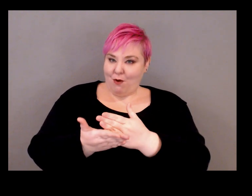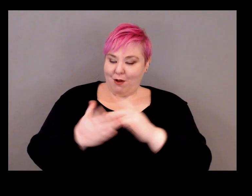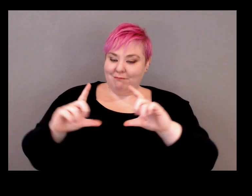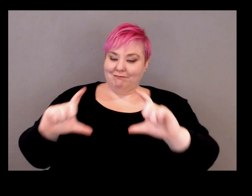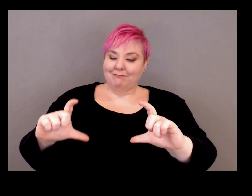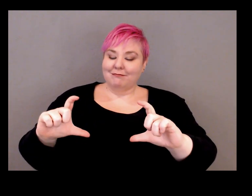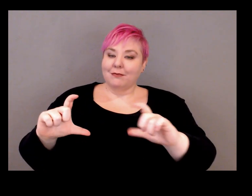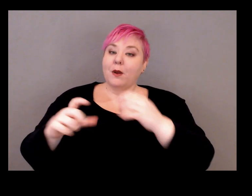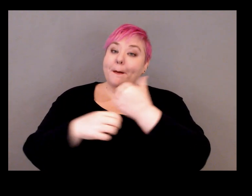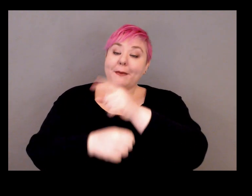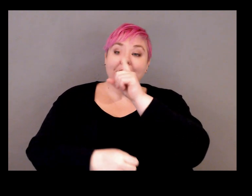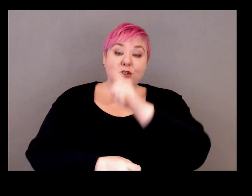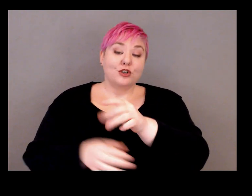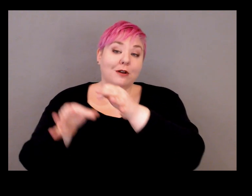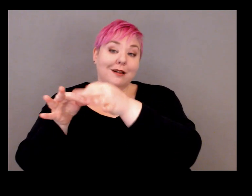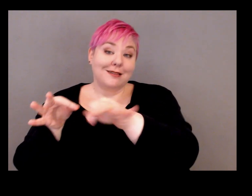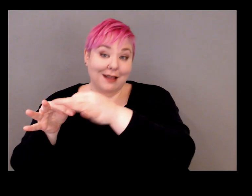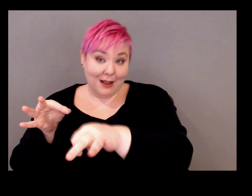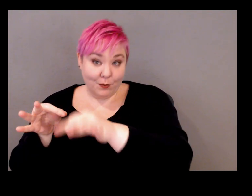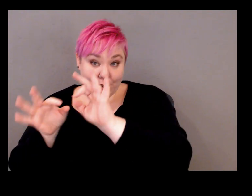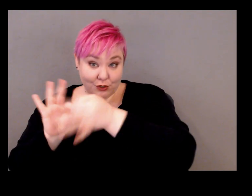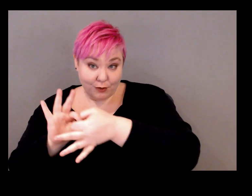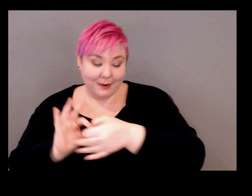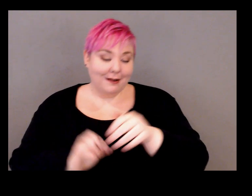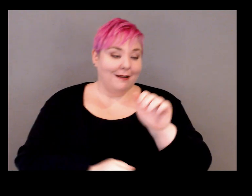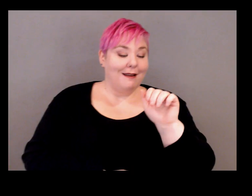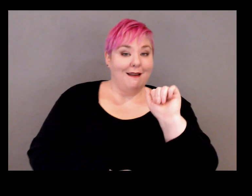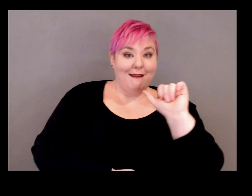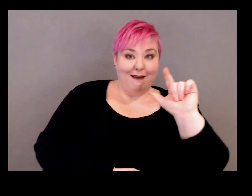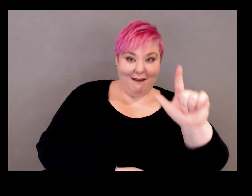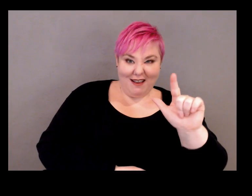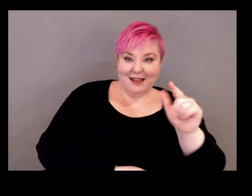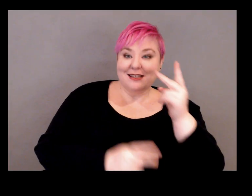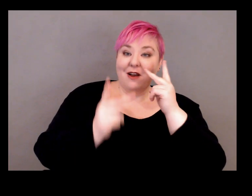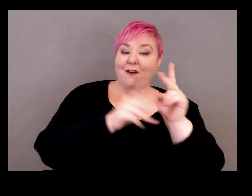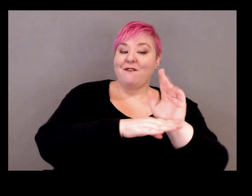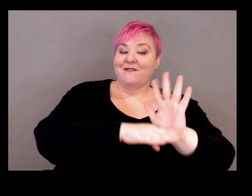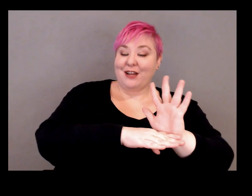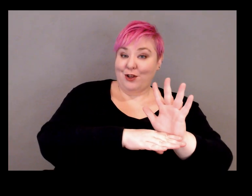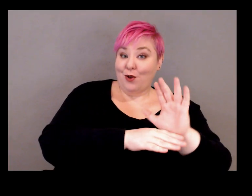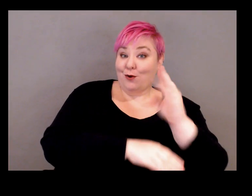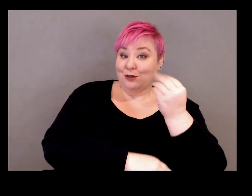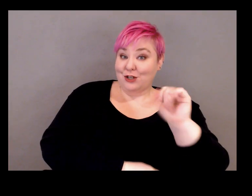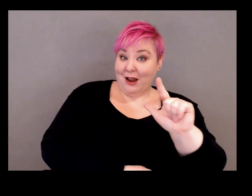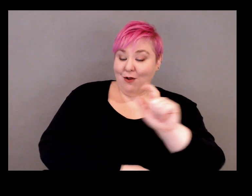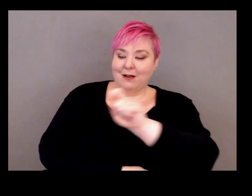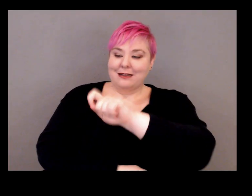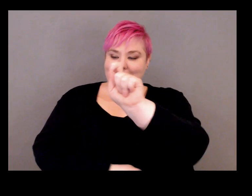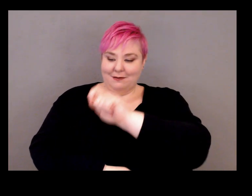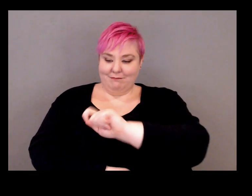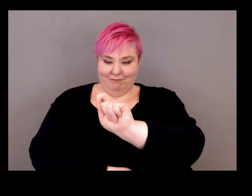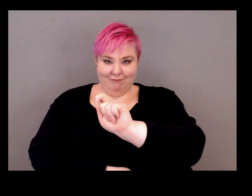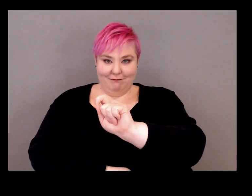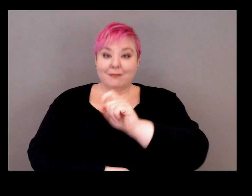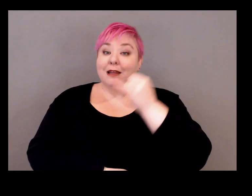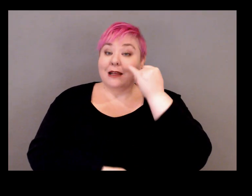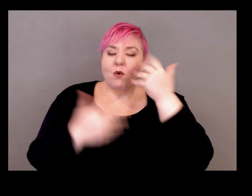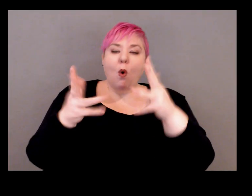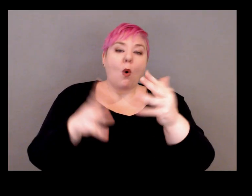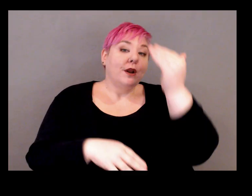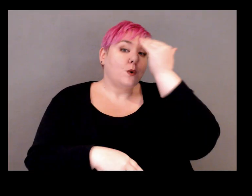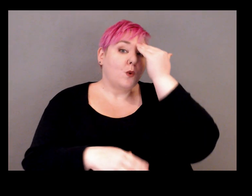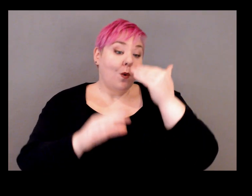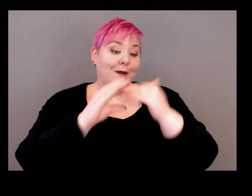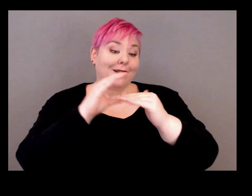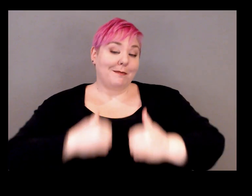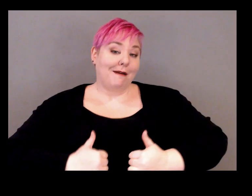want to ensure that both language interpretation and sign language video channels are both checked. If you happen to already know the